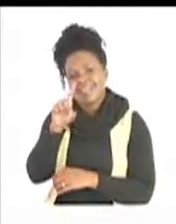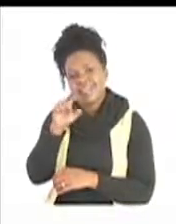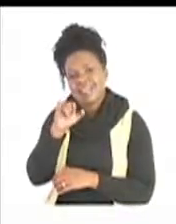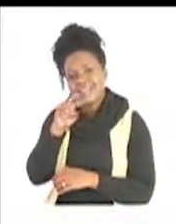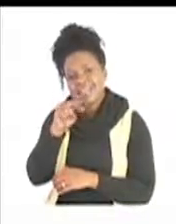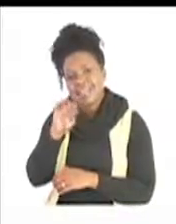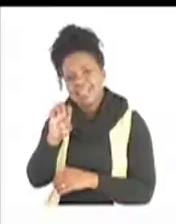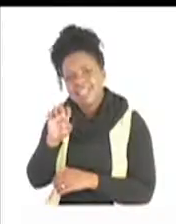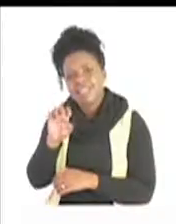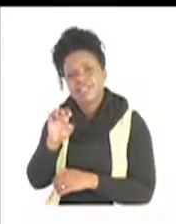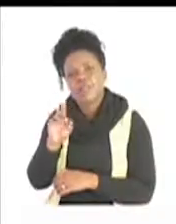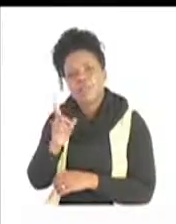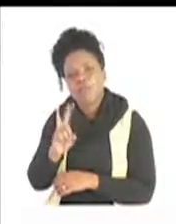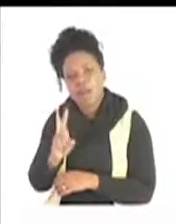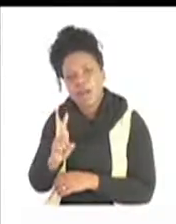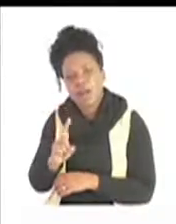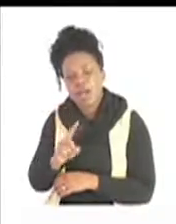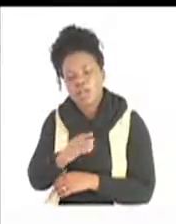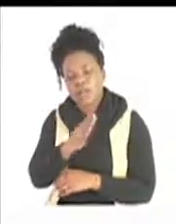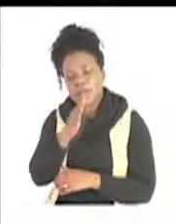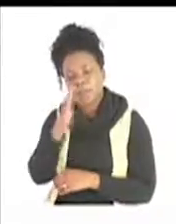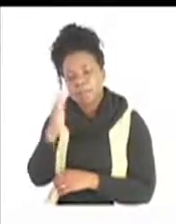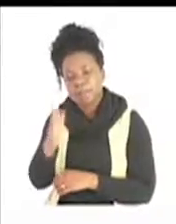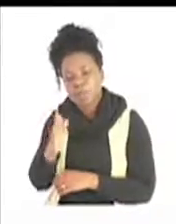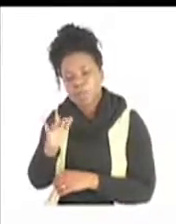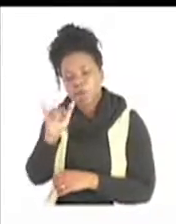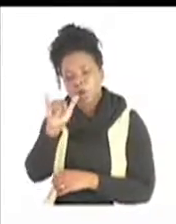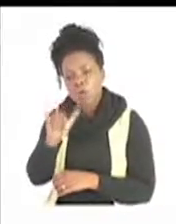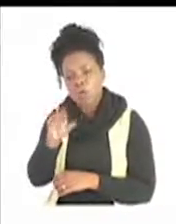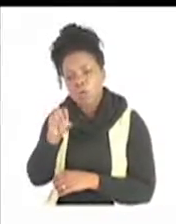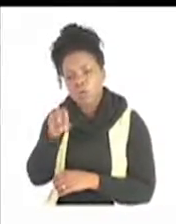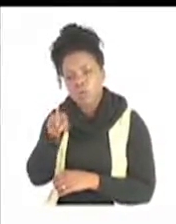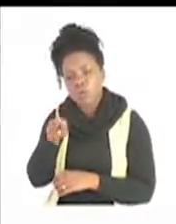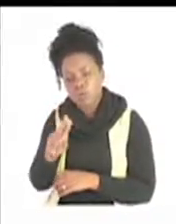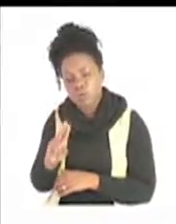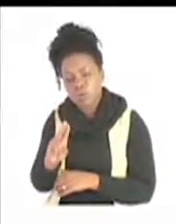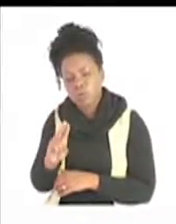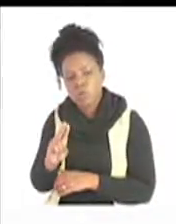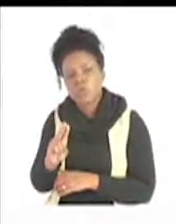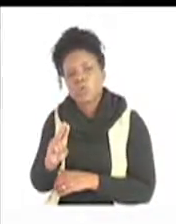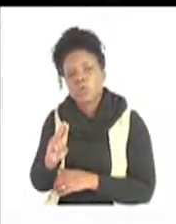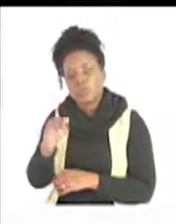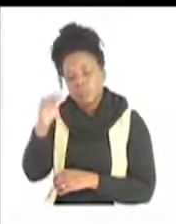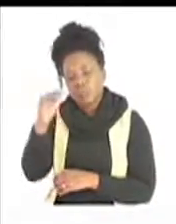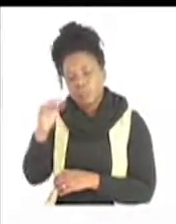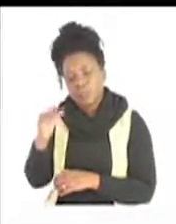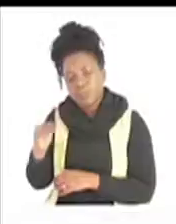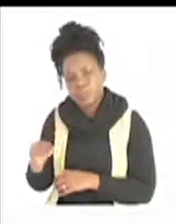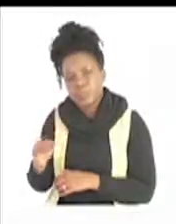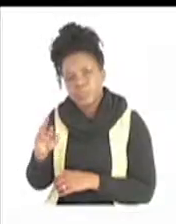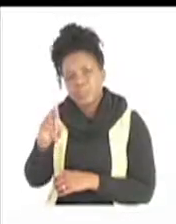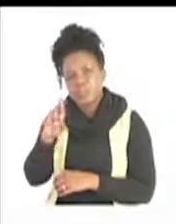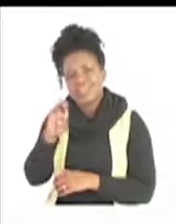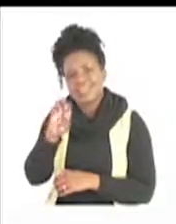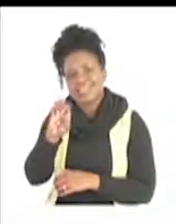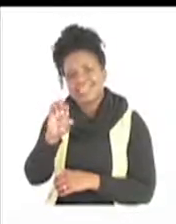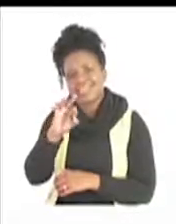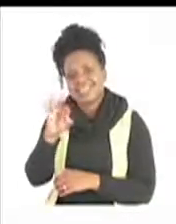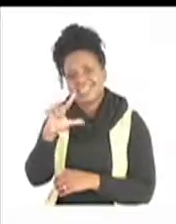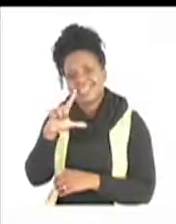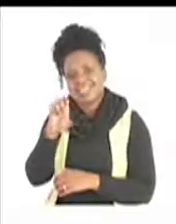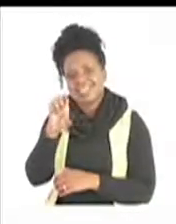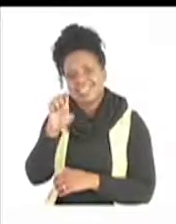Underneath you, you will have to write a reflexive pronoun that refers to